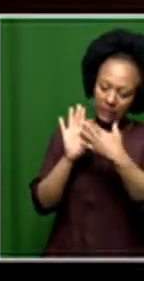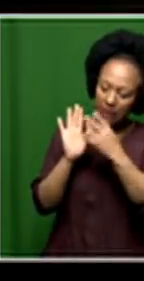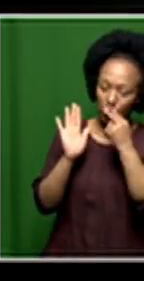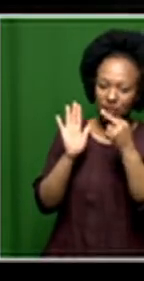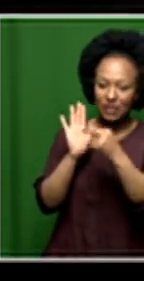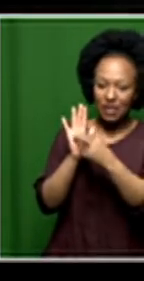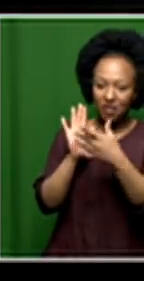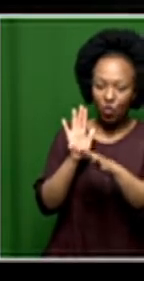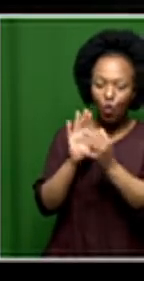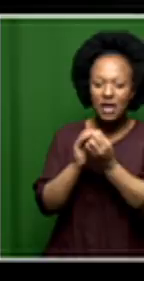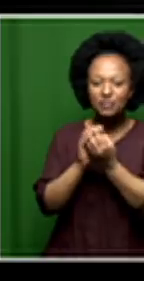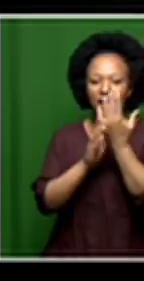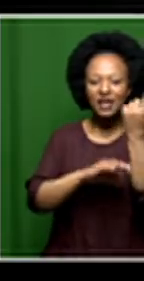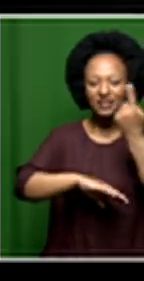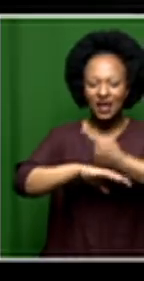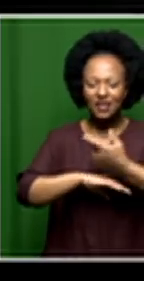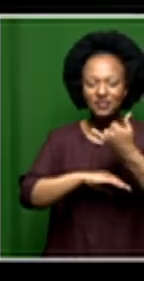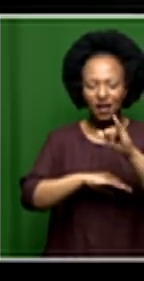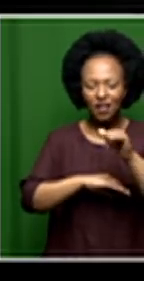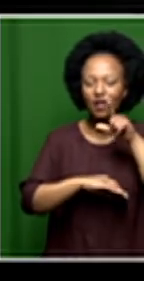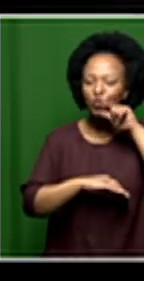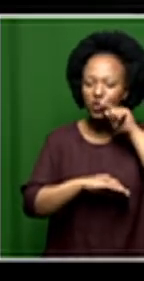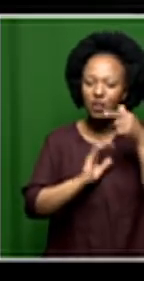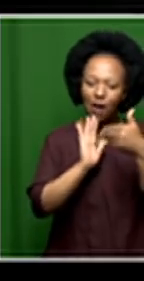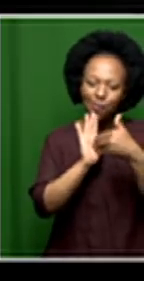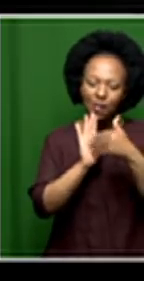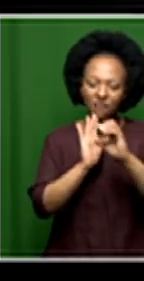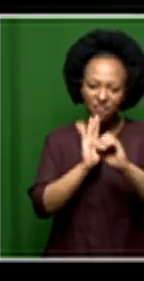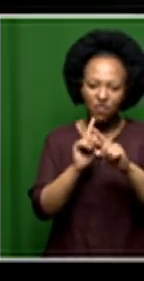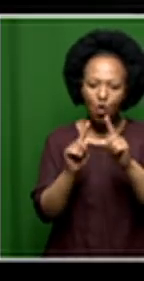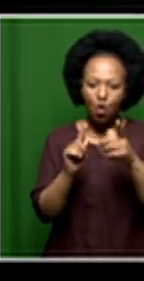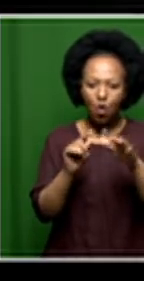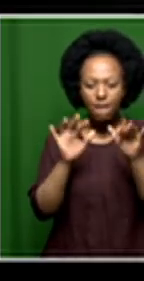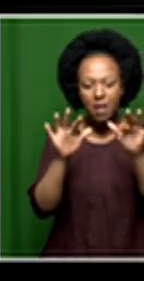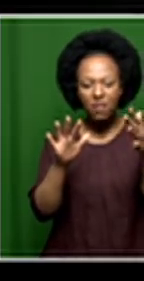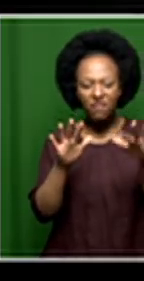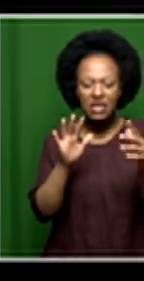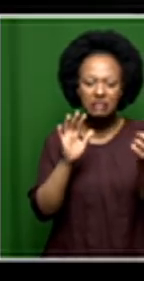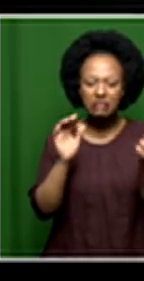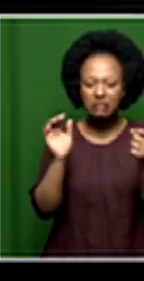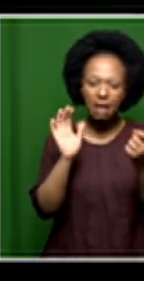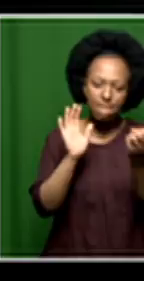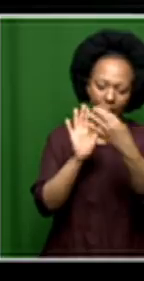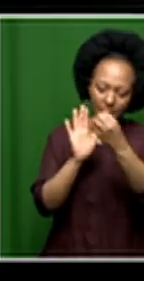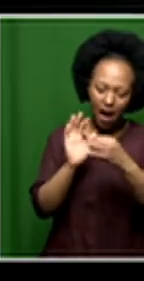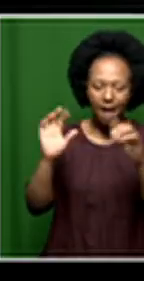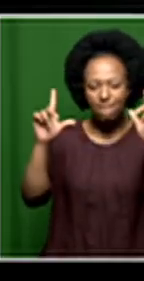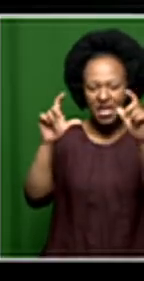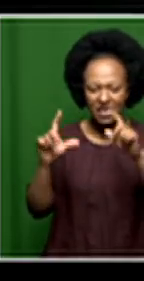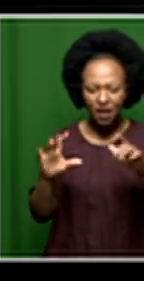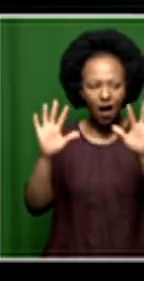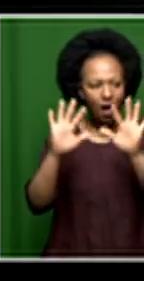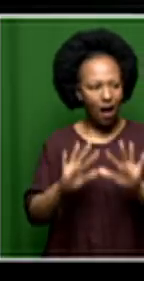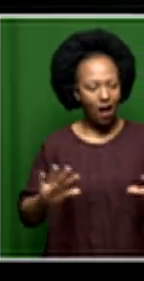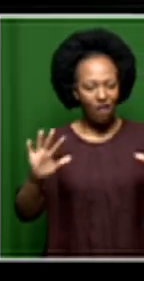think Spring Day is still, it's still trending. It's still there. Yeah, yeah. And people posting all sorts of pictures in